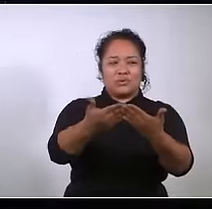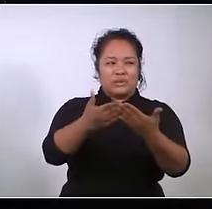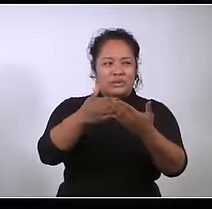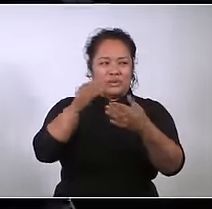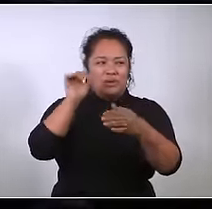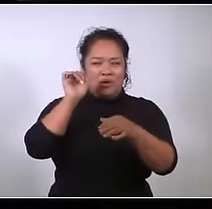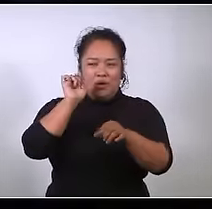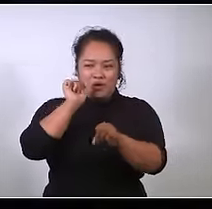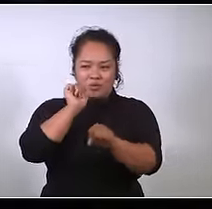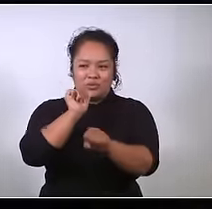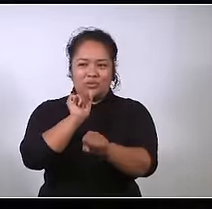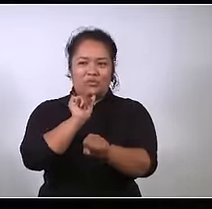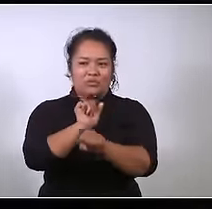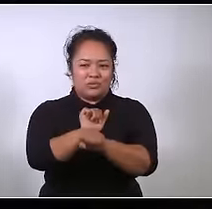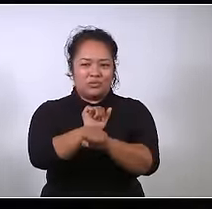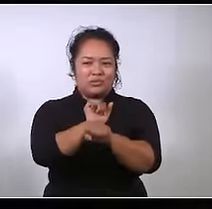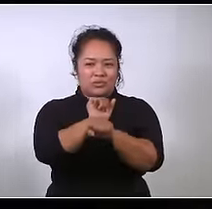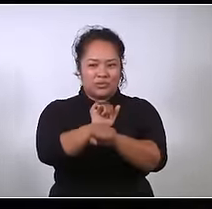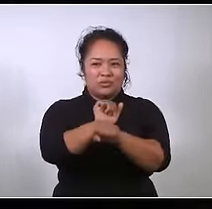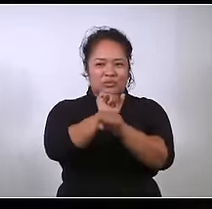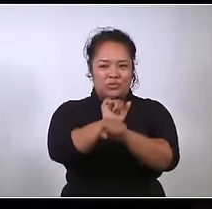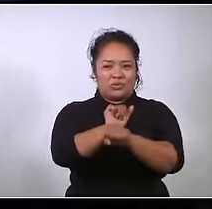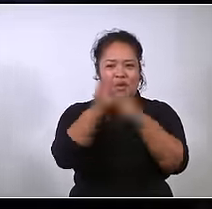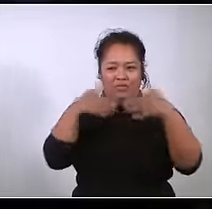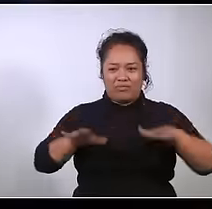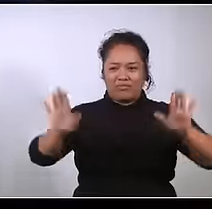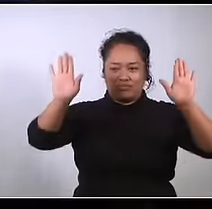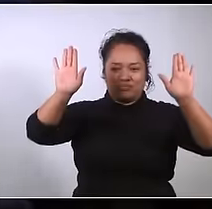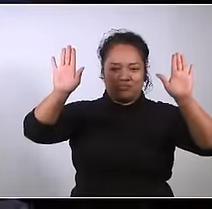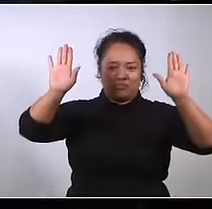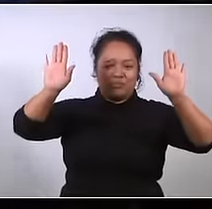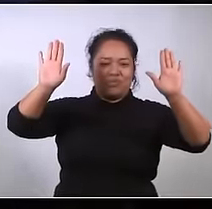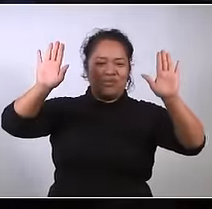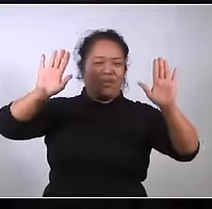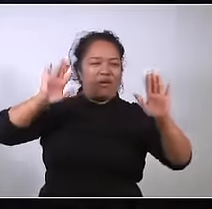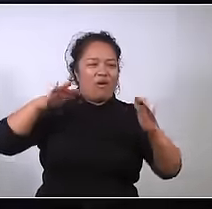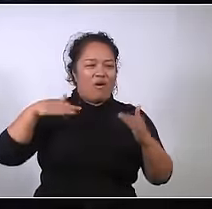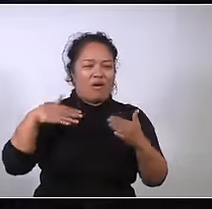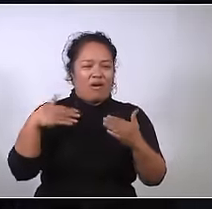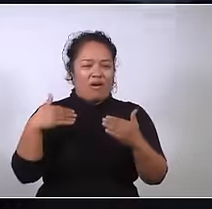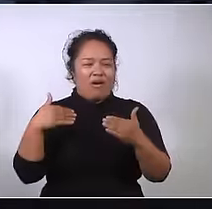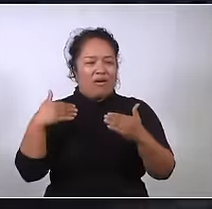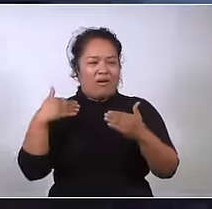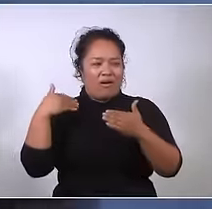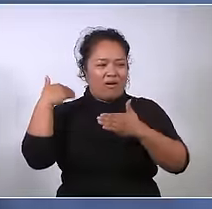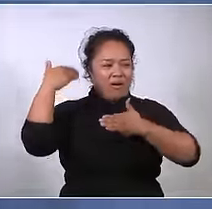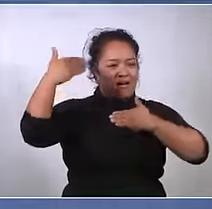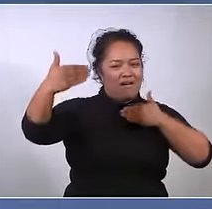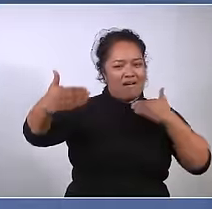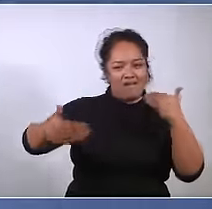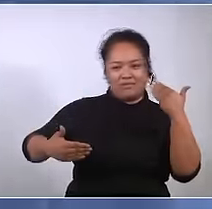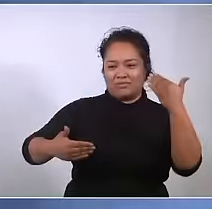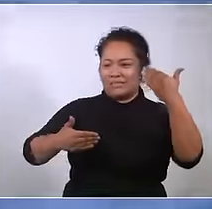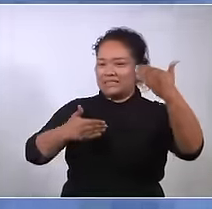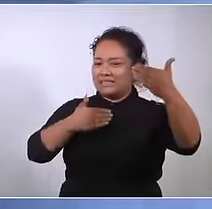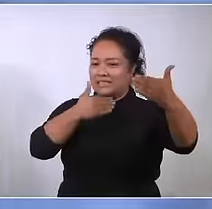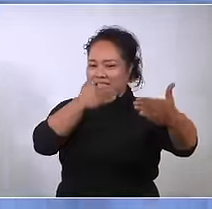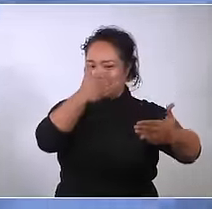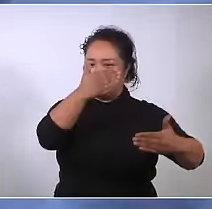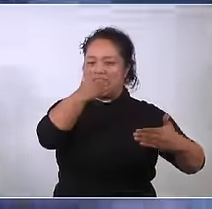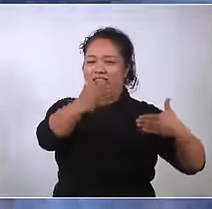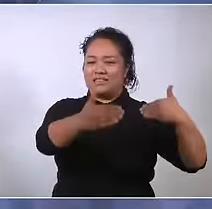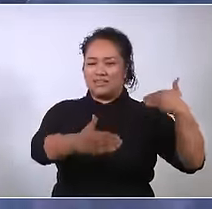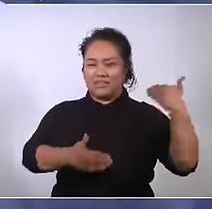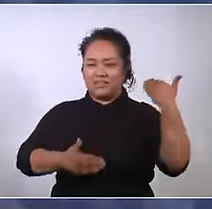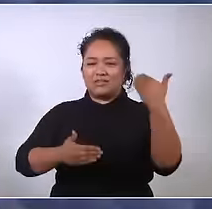you're so good. With every hand lifted, after all of